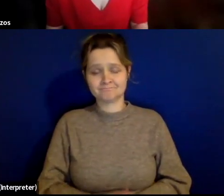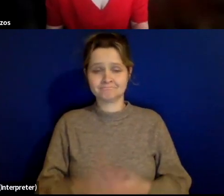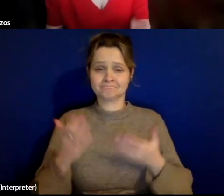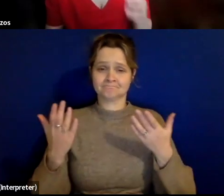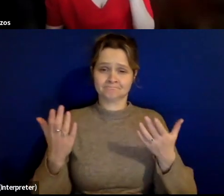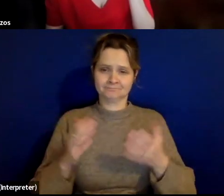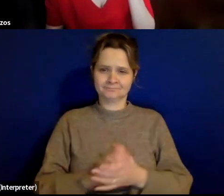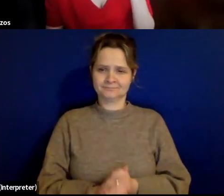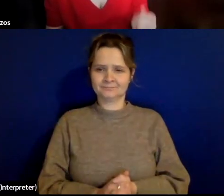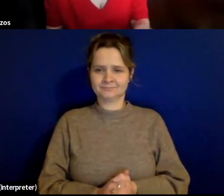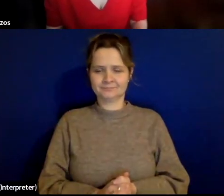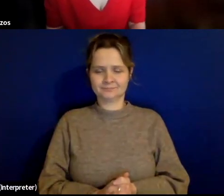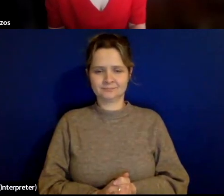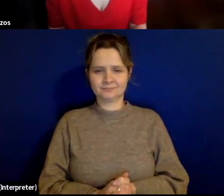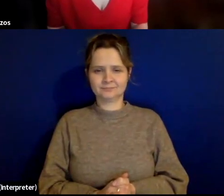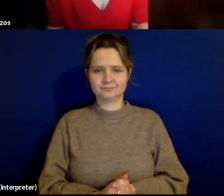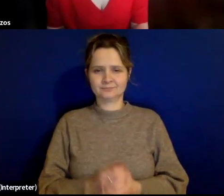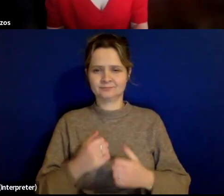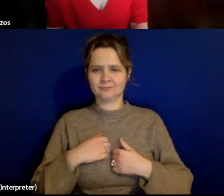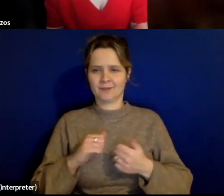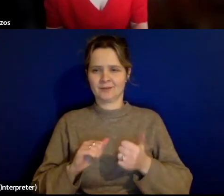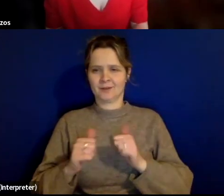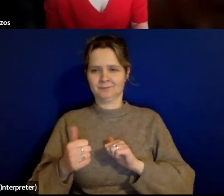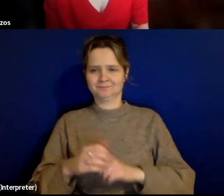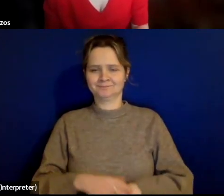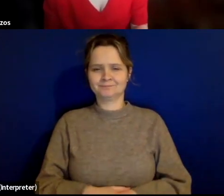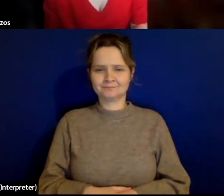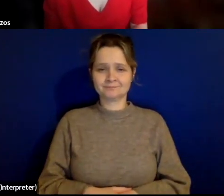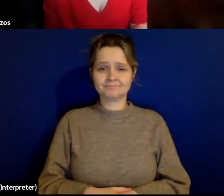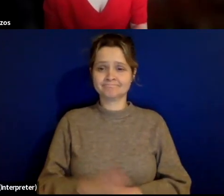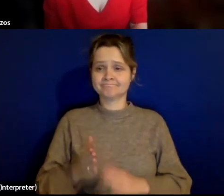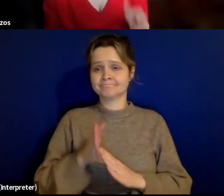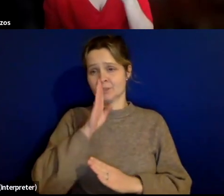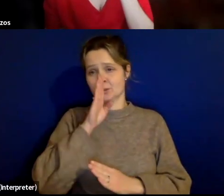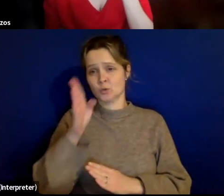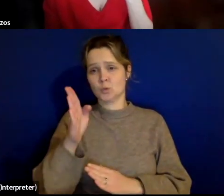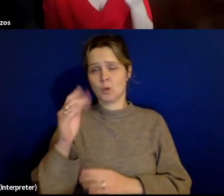Okay. Yes, Maria, your turn. To the west.